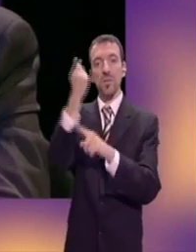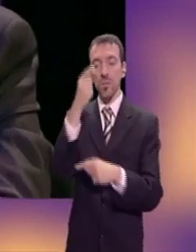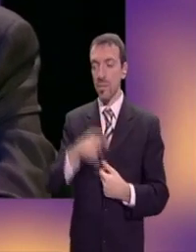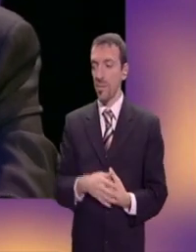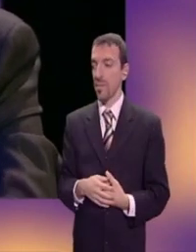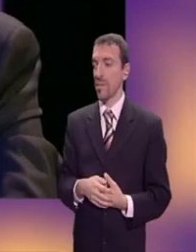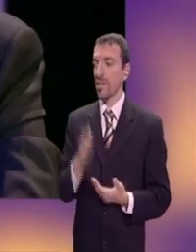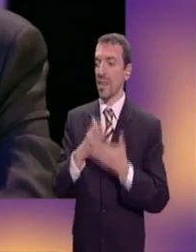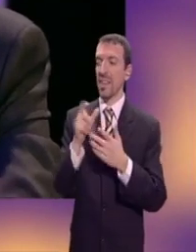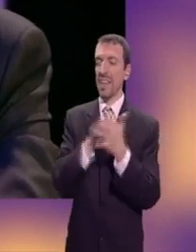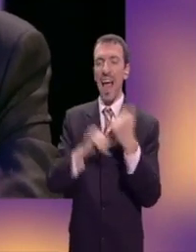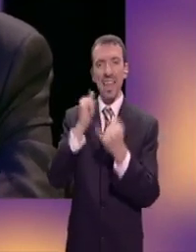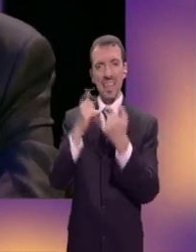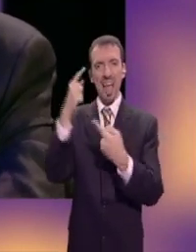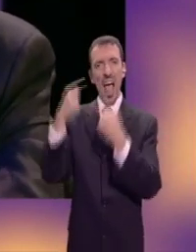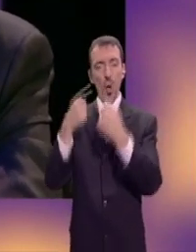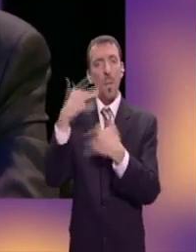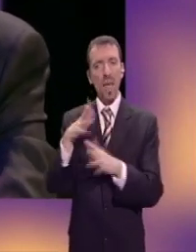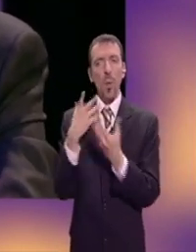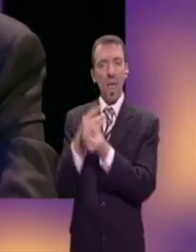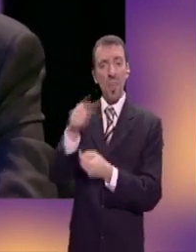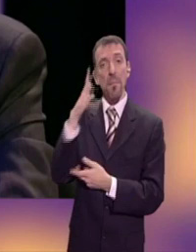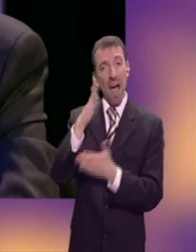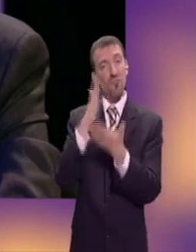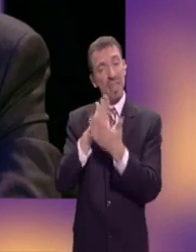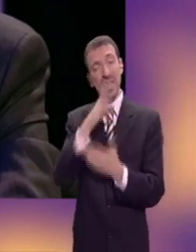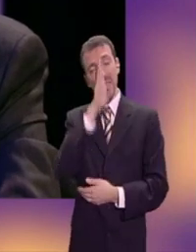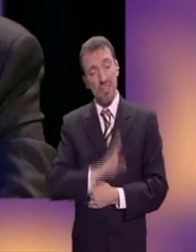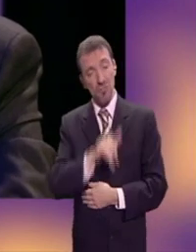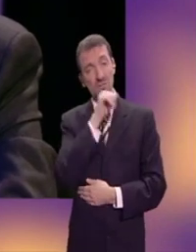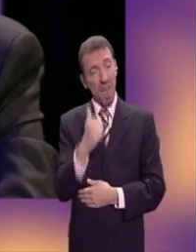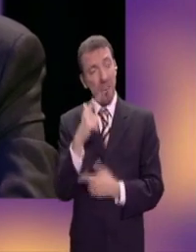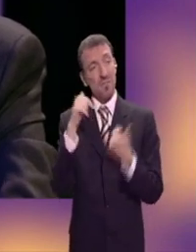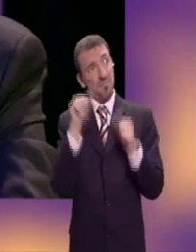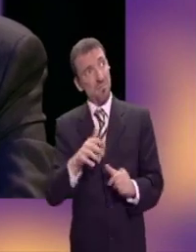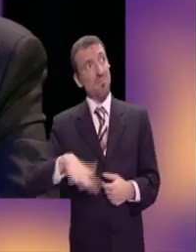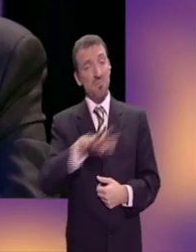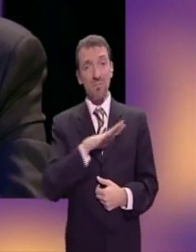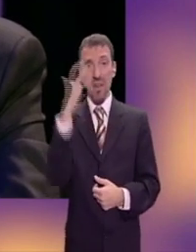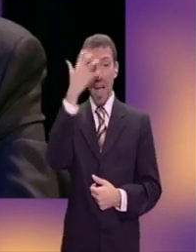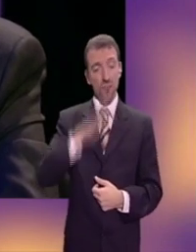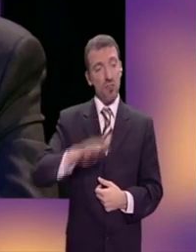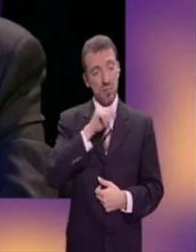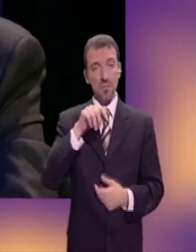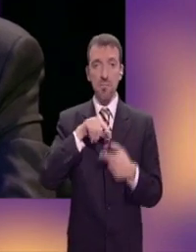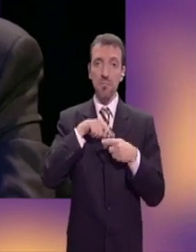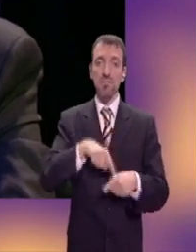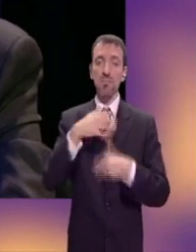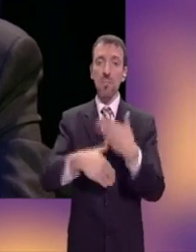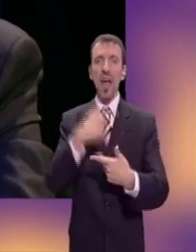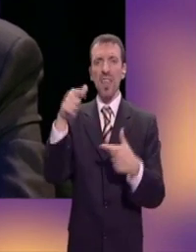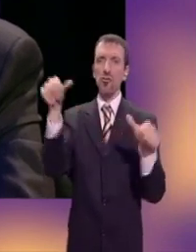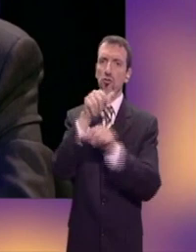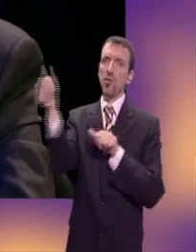I could have arguments with him, but he was an absolutely serious, decent, honest patriot in every possible way, and he ought to have been the leader